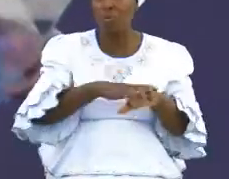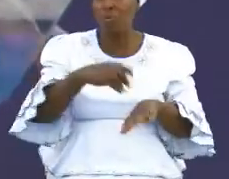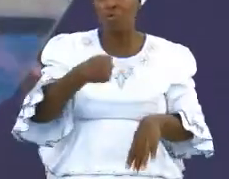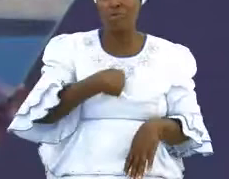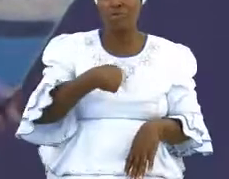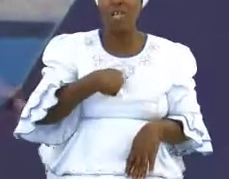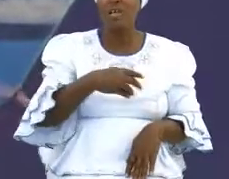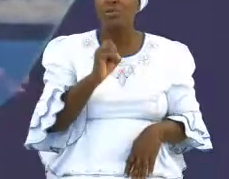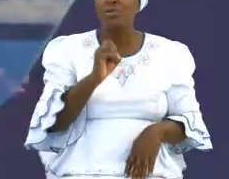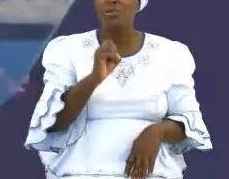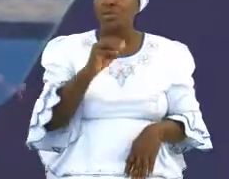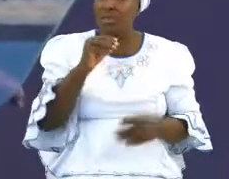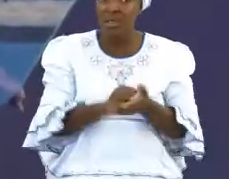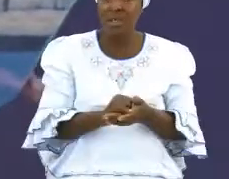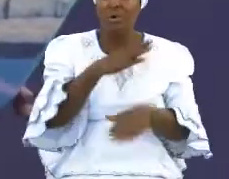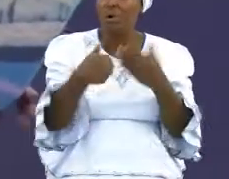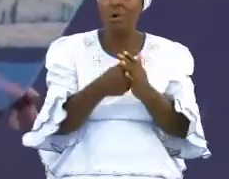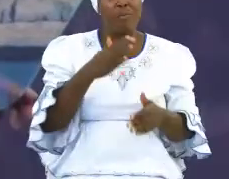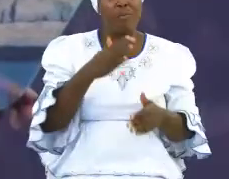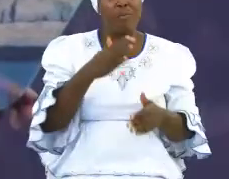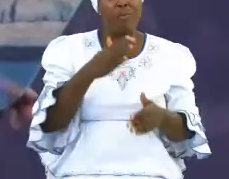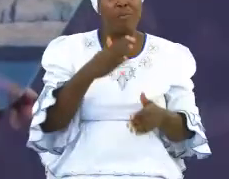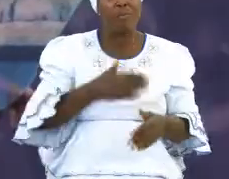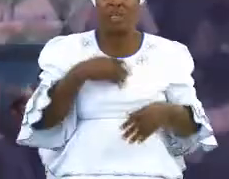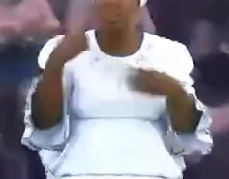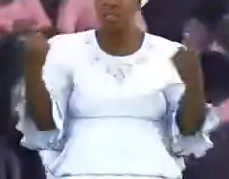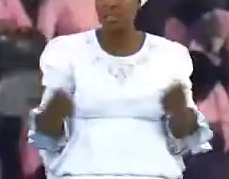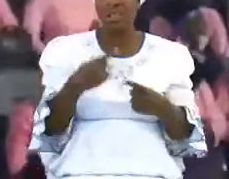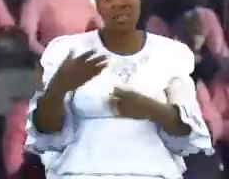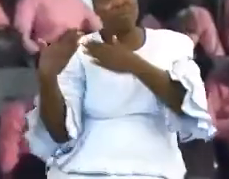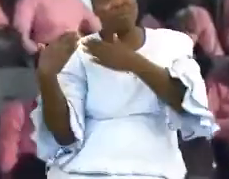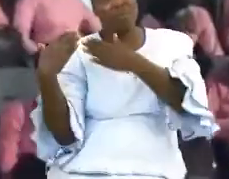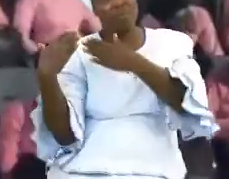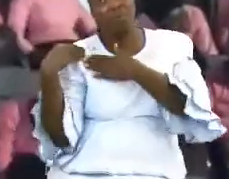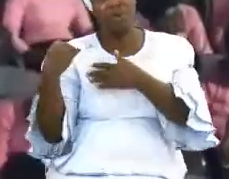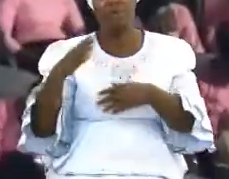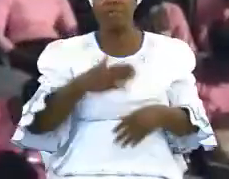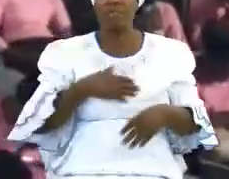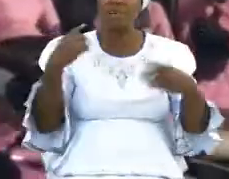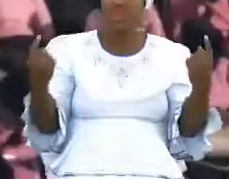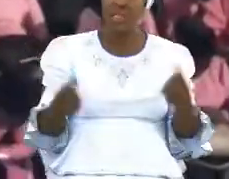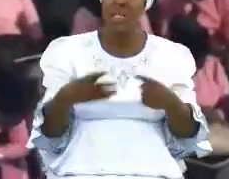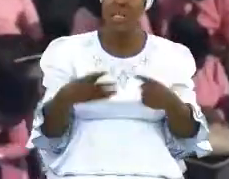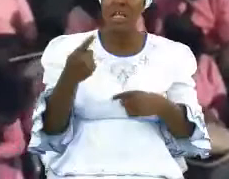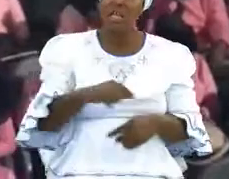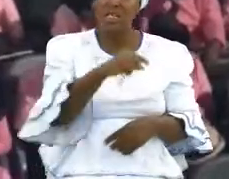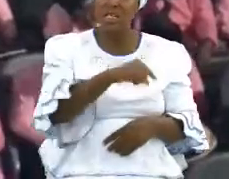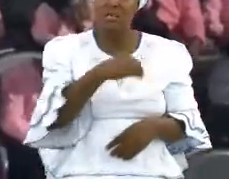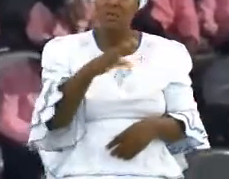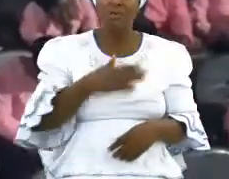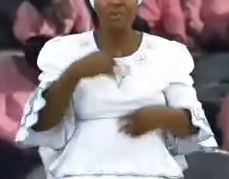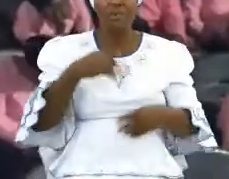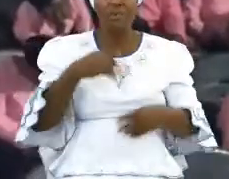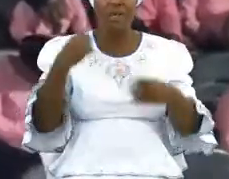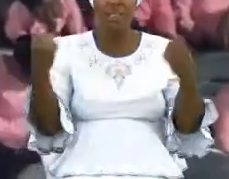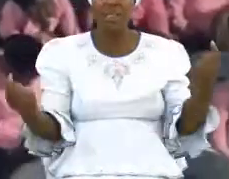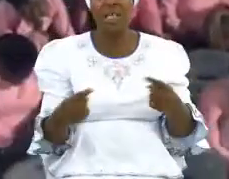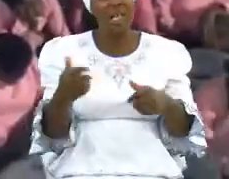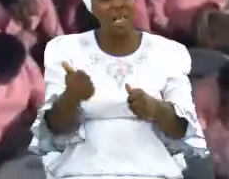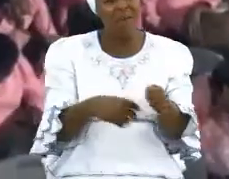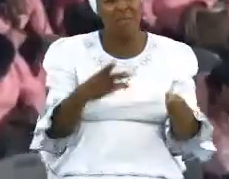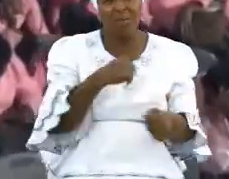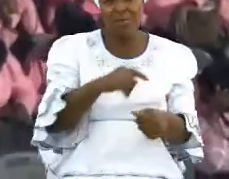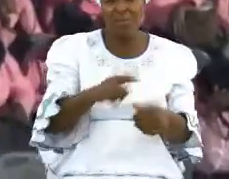that all my sins, the burden of my sin, the guilt of my sin, everything will